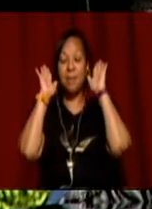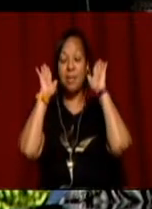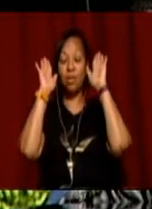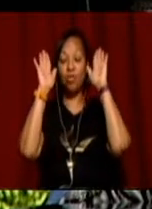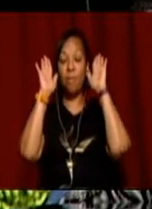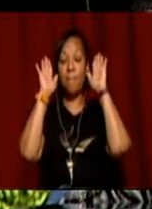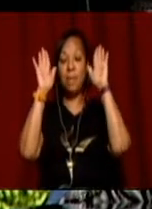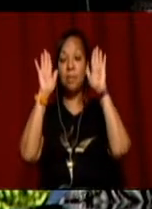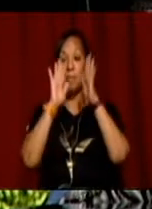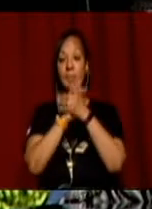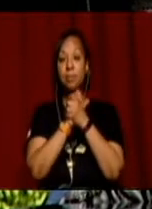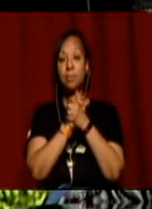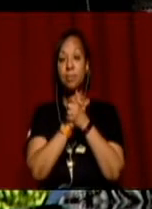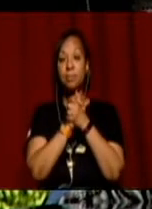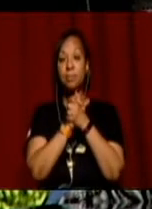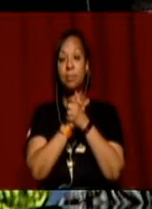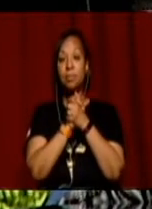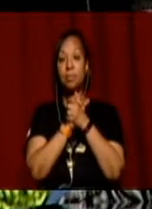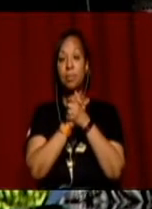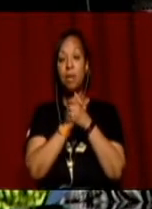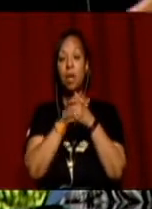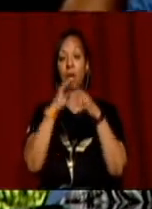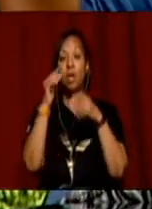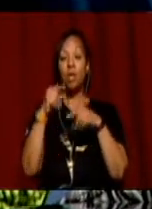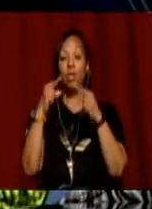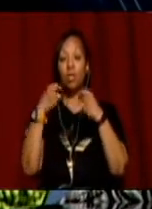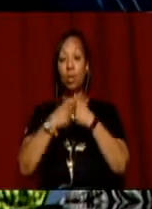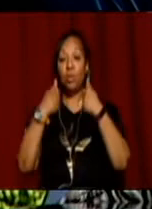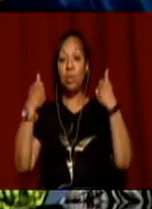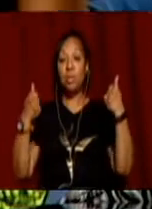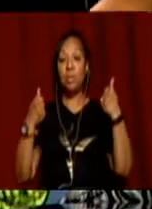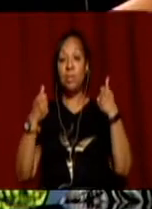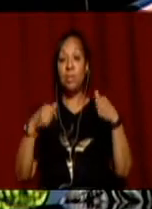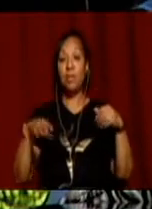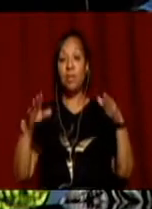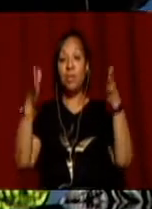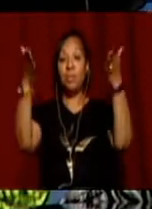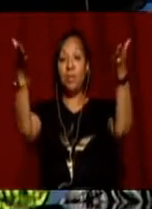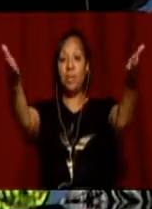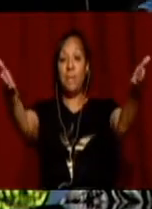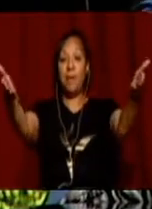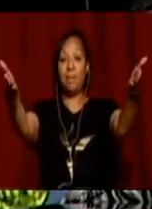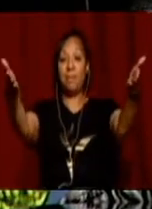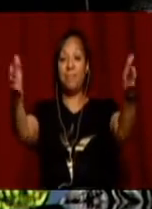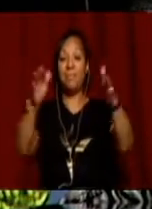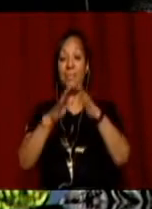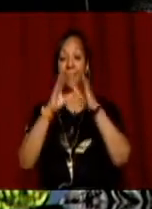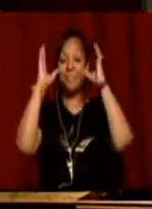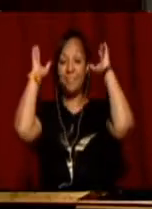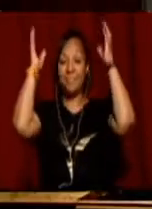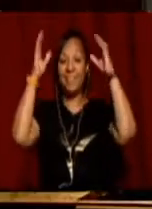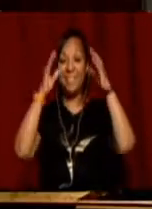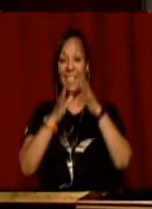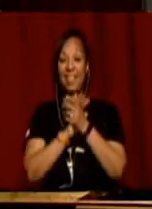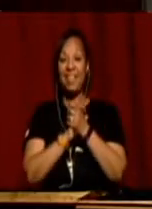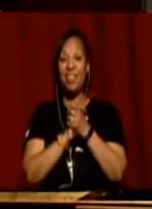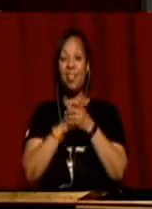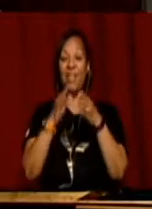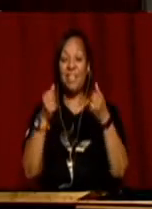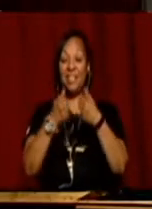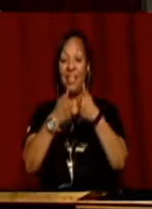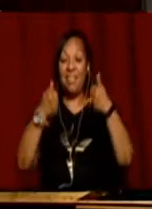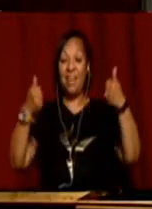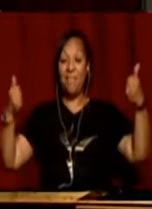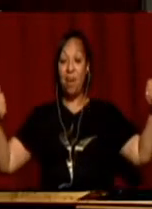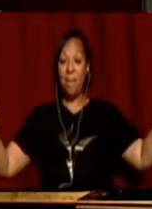tremendous social distancing post where she's putting her arms out and holding a basketball. You have to stay that far